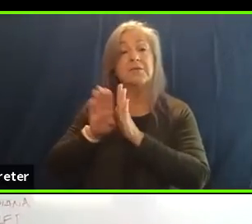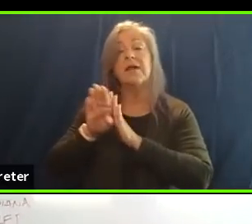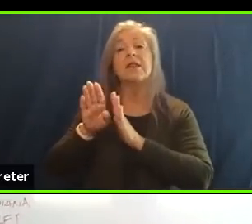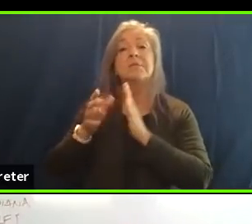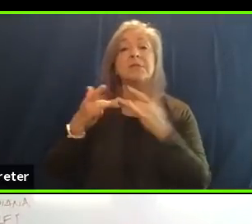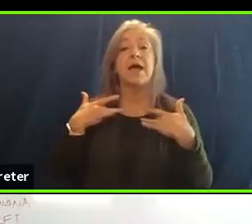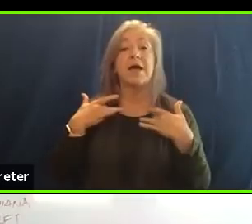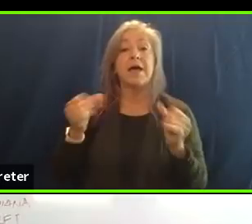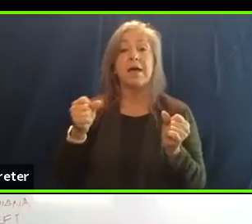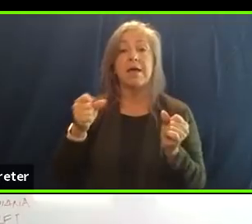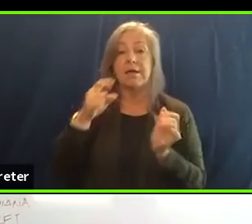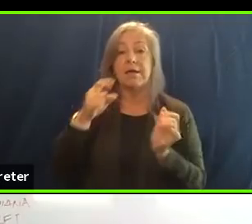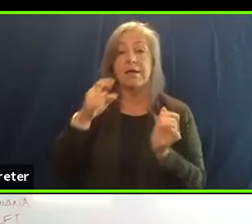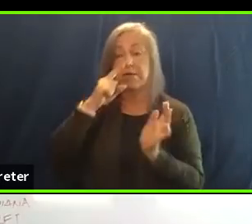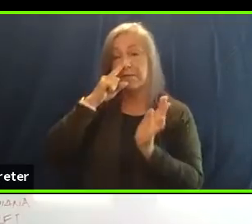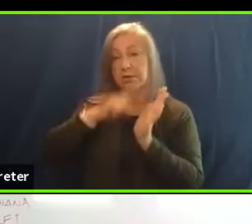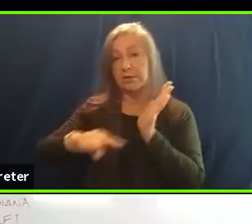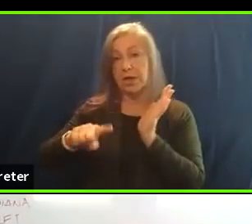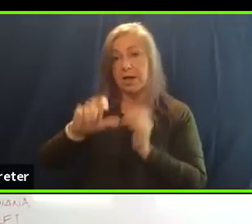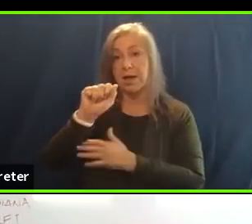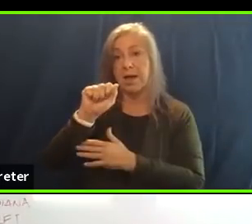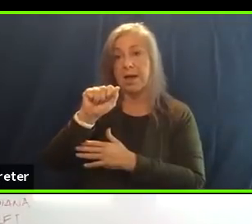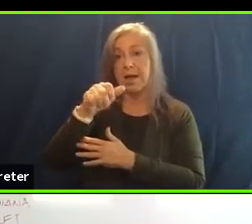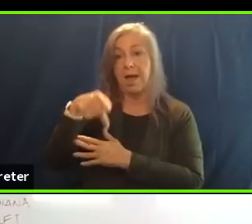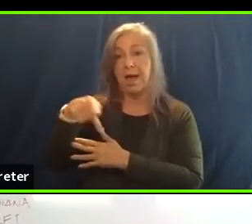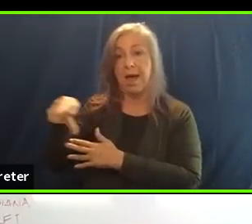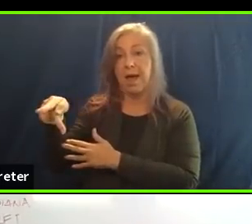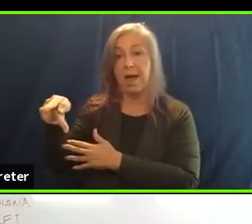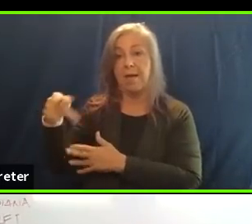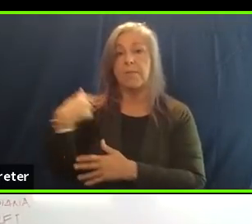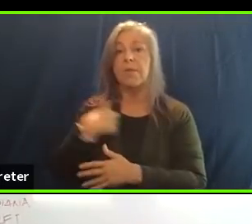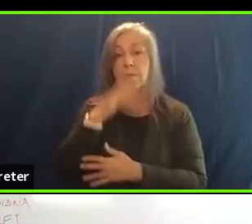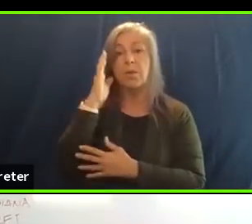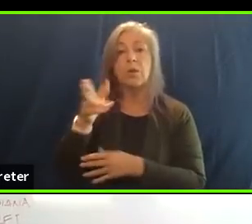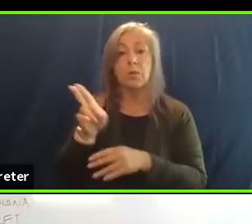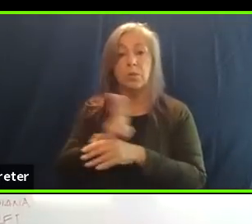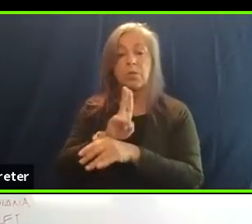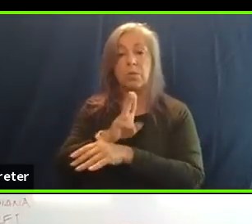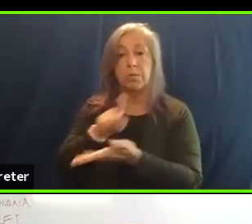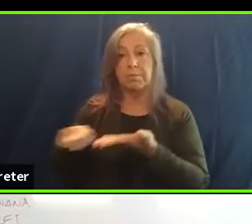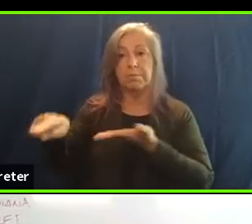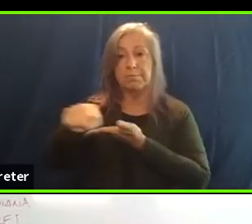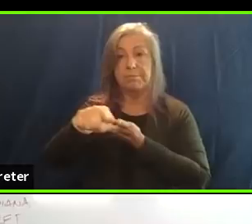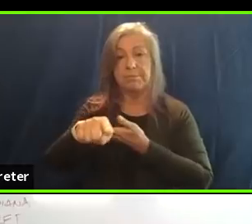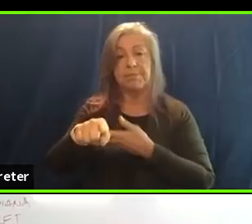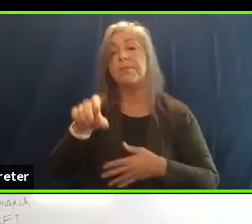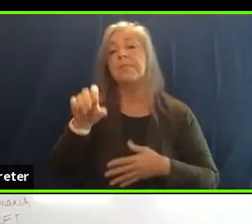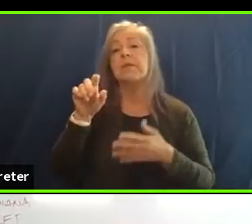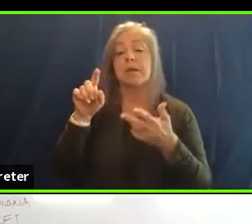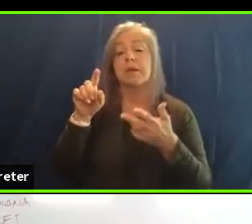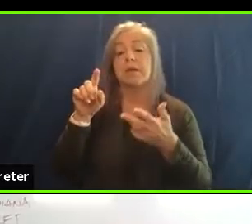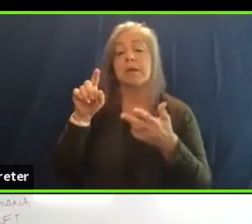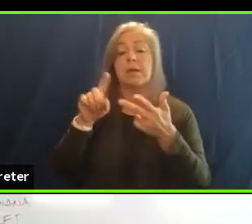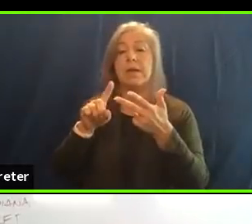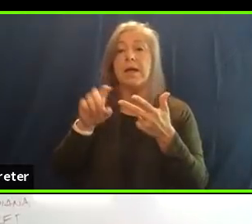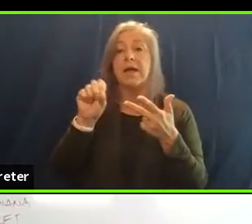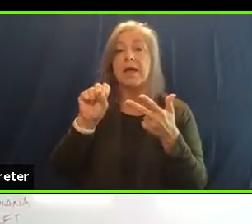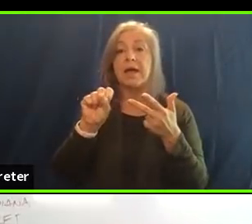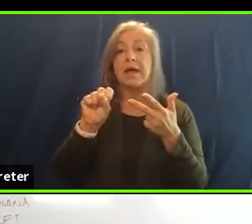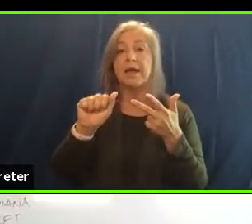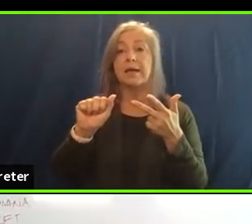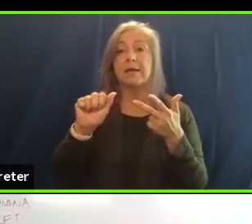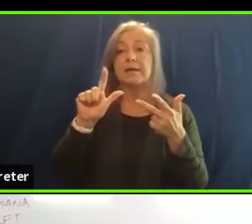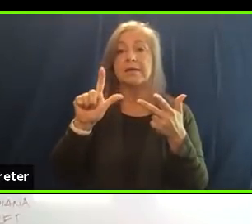today that will go into effect next week. Sally Jo Evers is our Director of Safety and